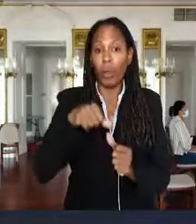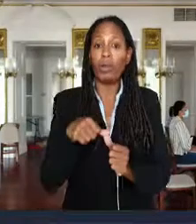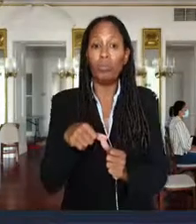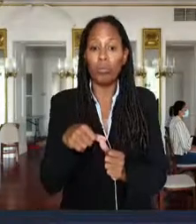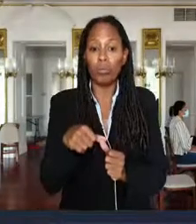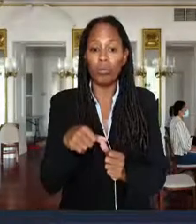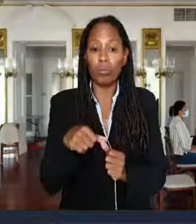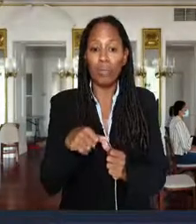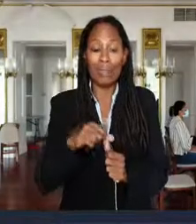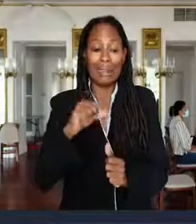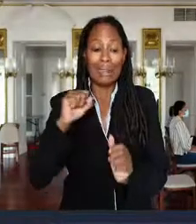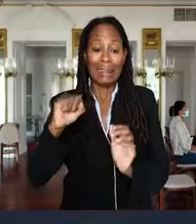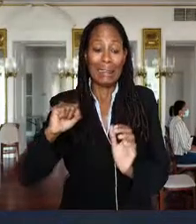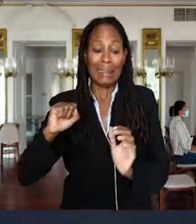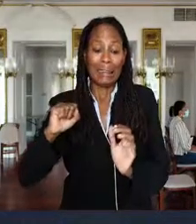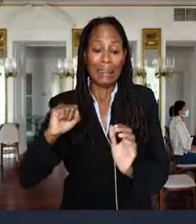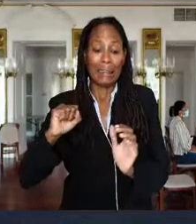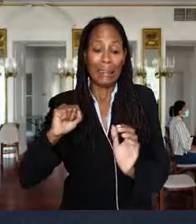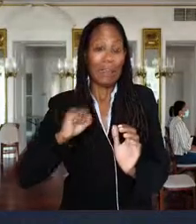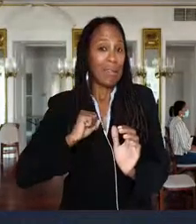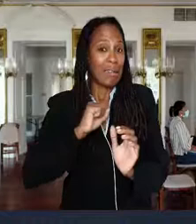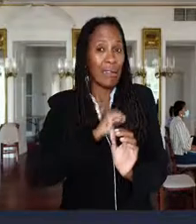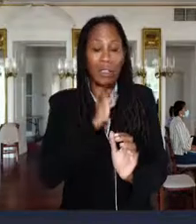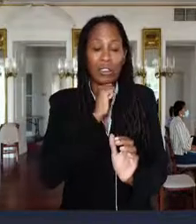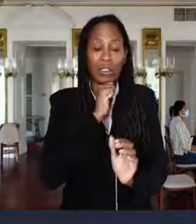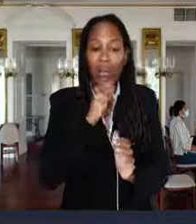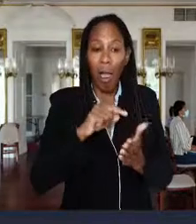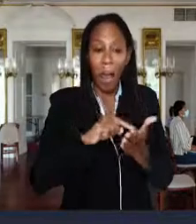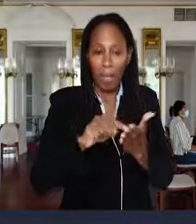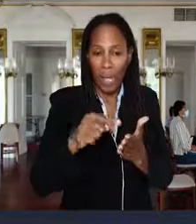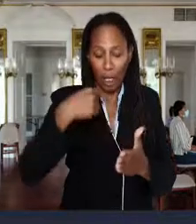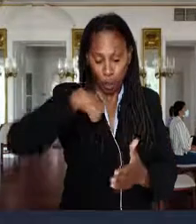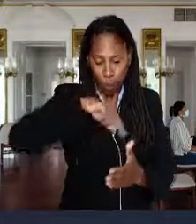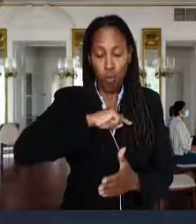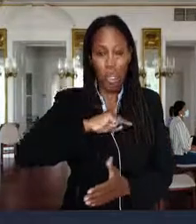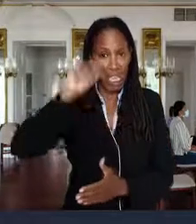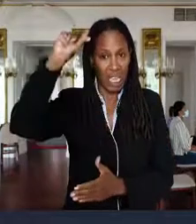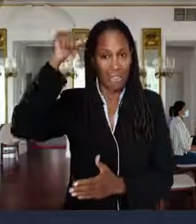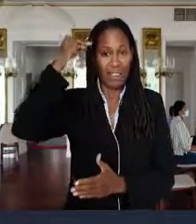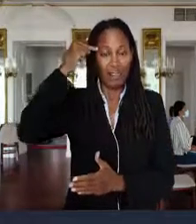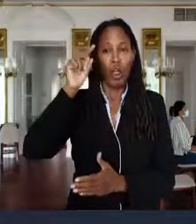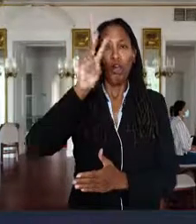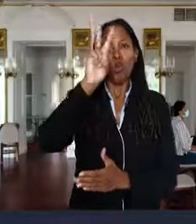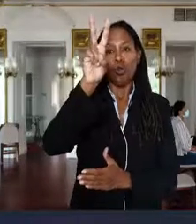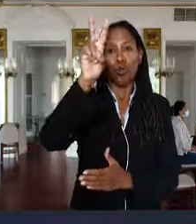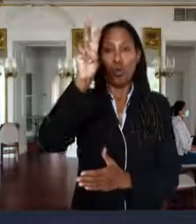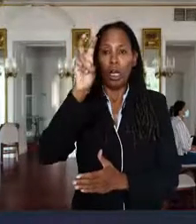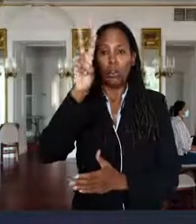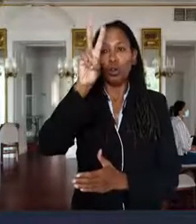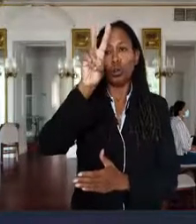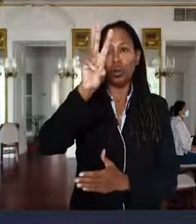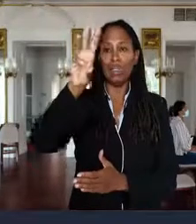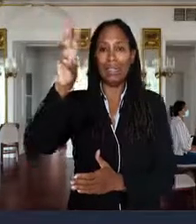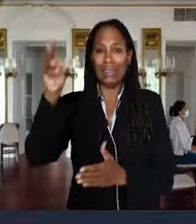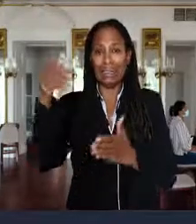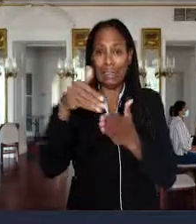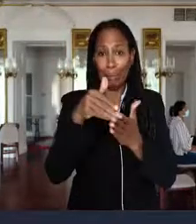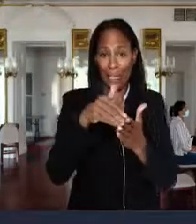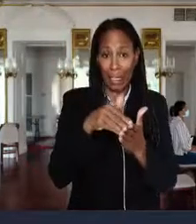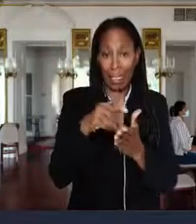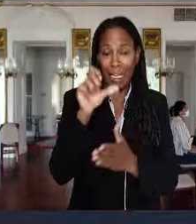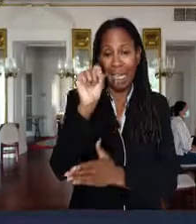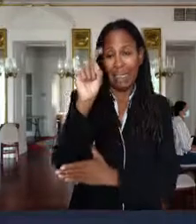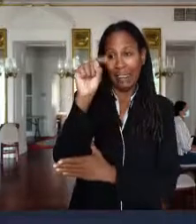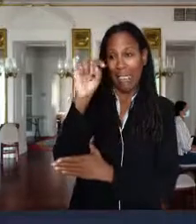the states didn't pay out their stimulus. We had to do it as a government. $226 million in stimulus. That's